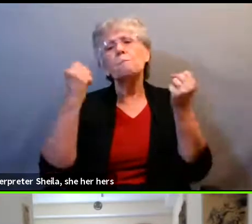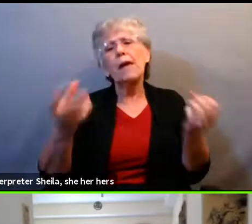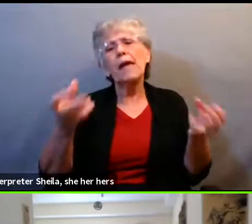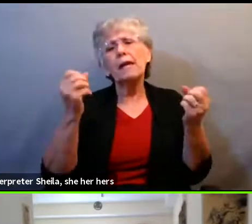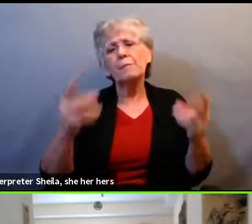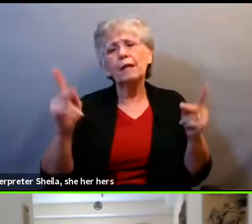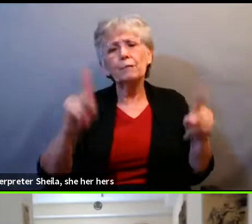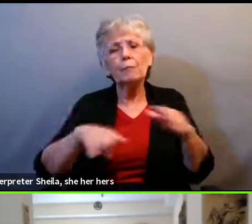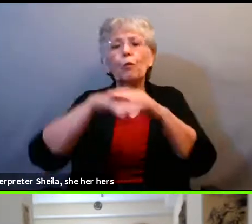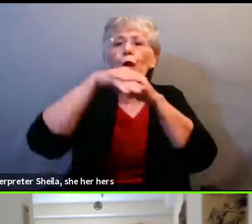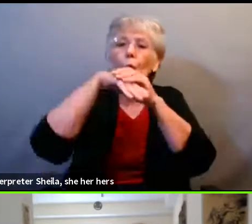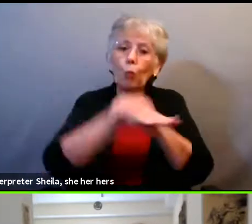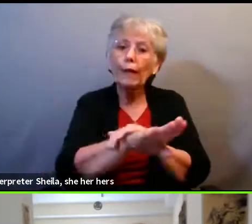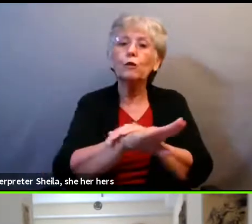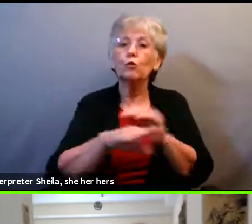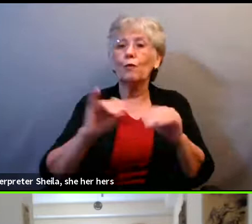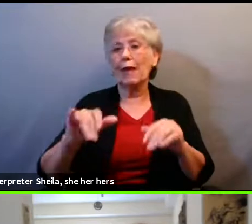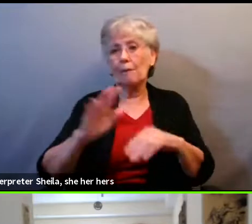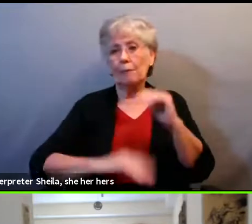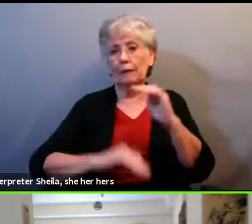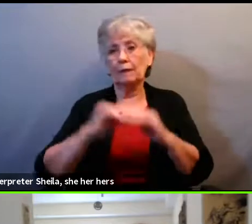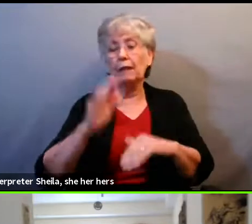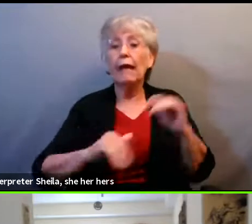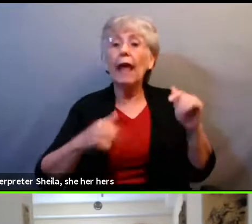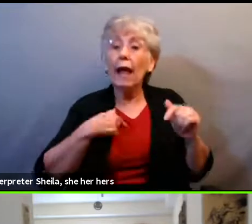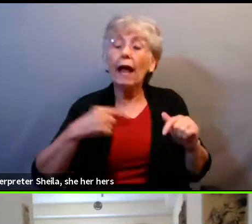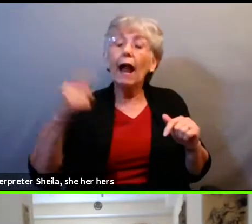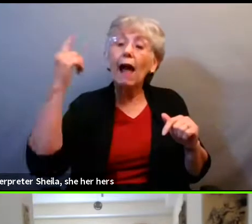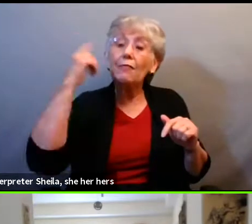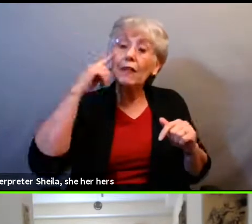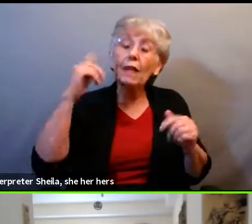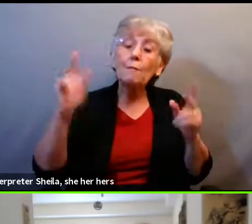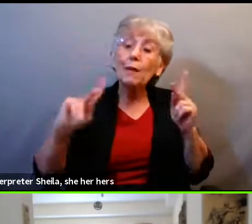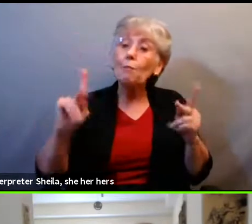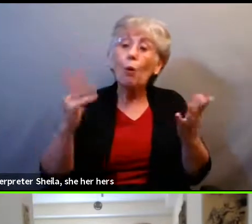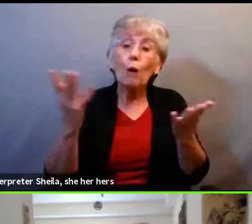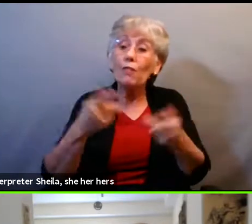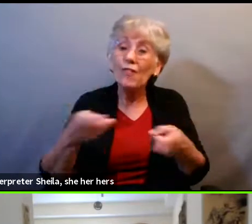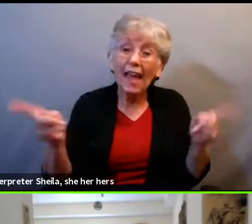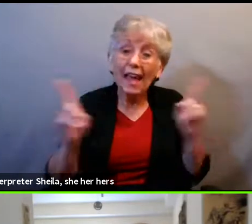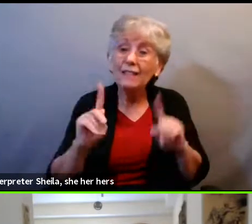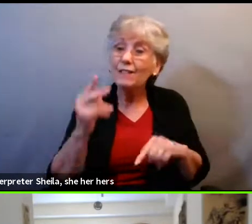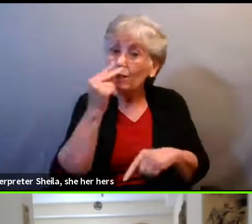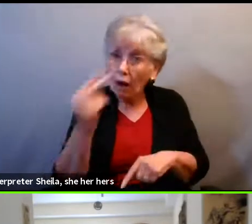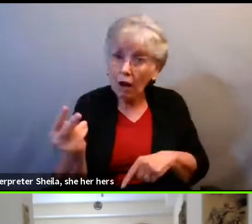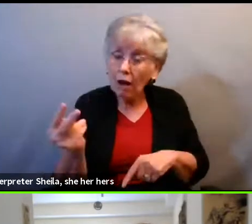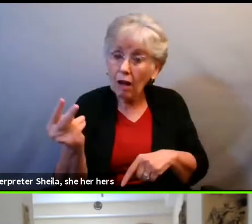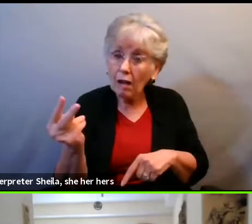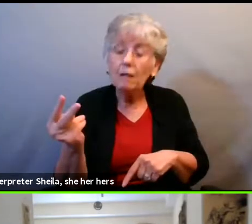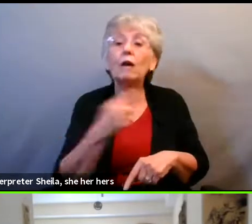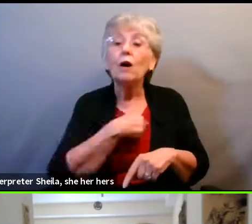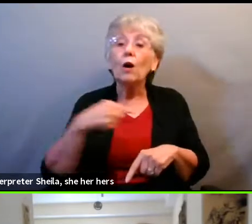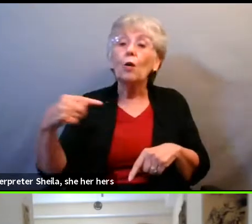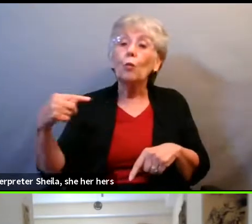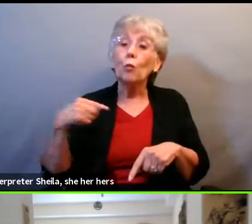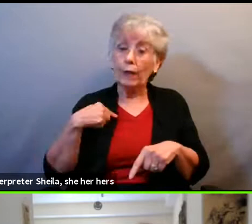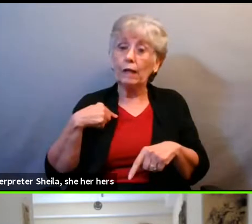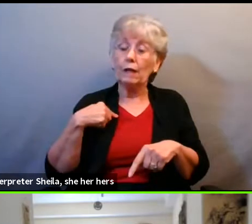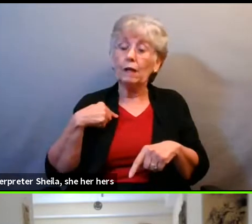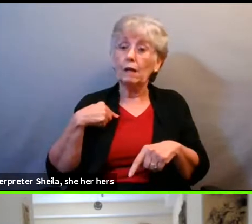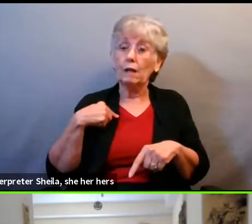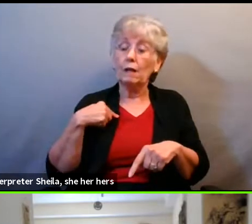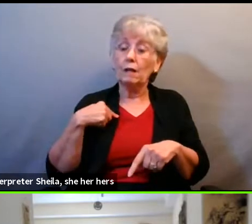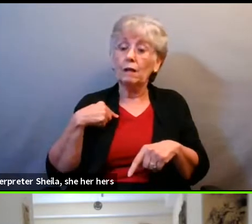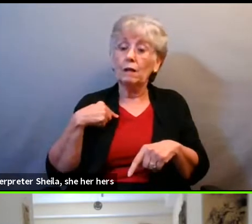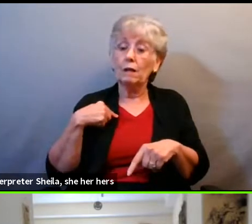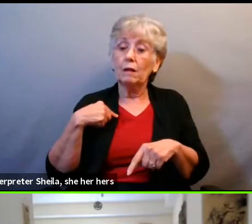building, and I think what people really saw was we were leaving